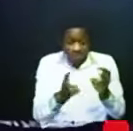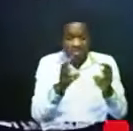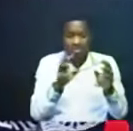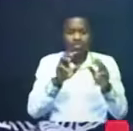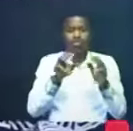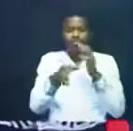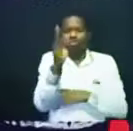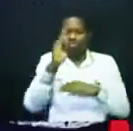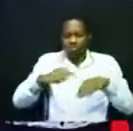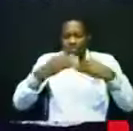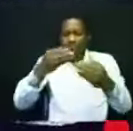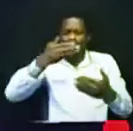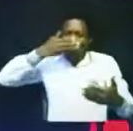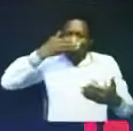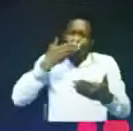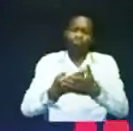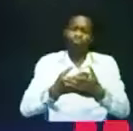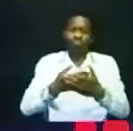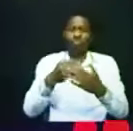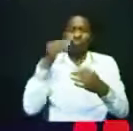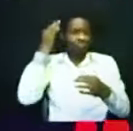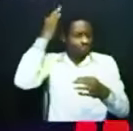powerful one is in